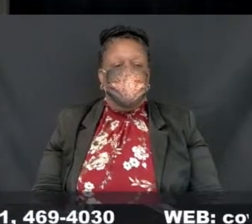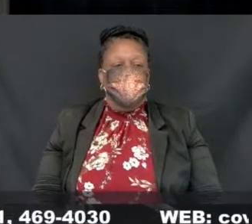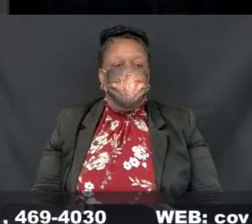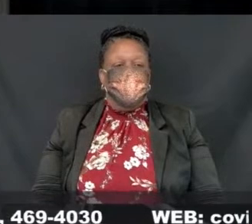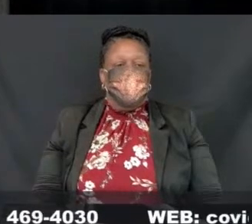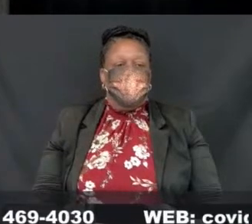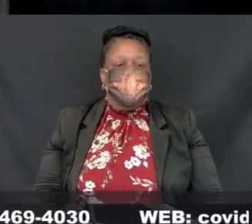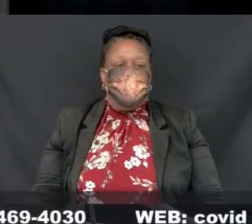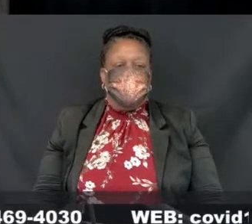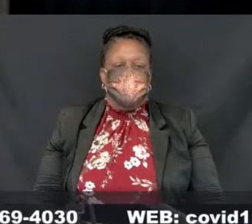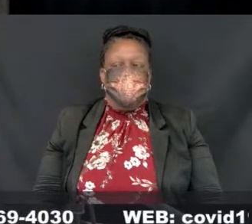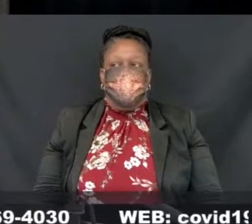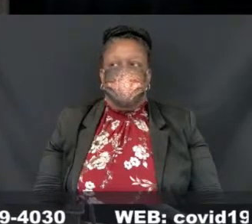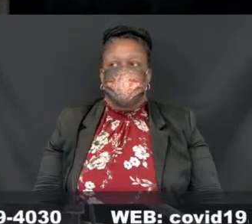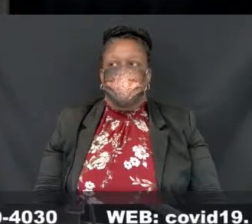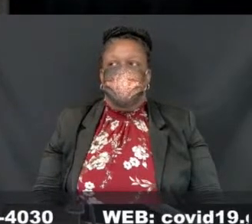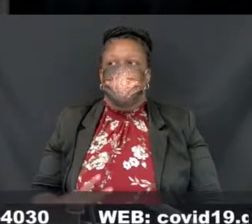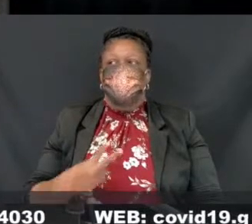the voice.